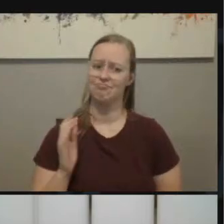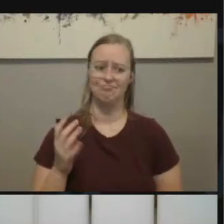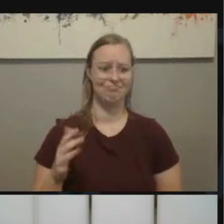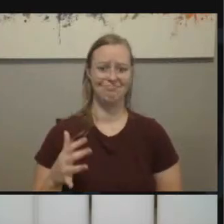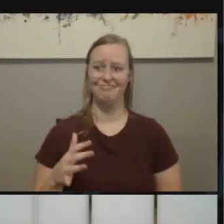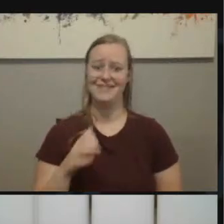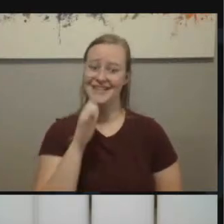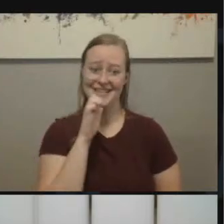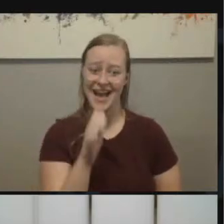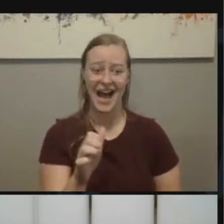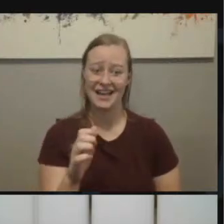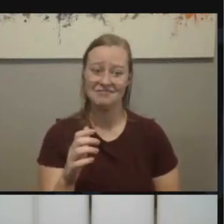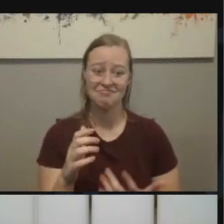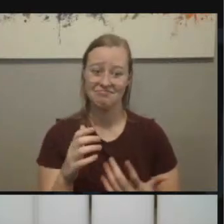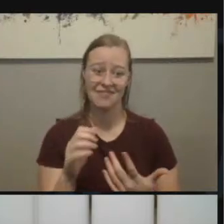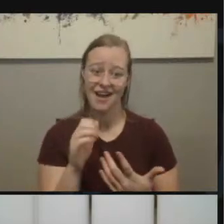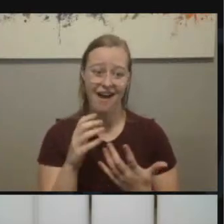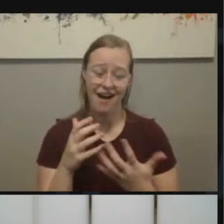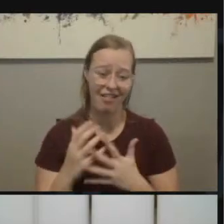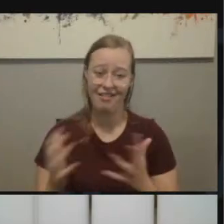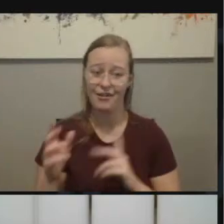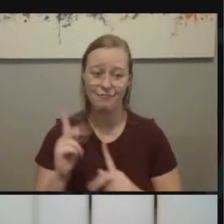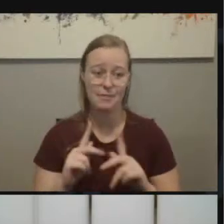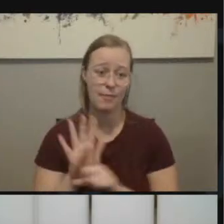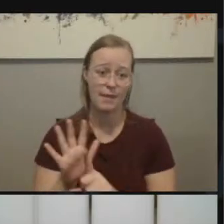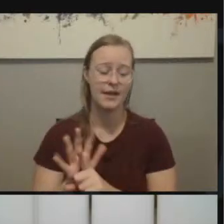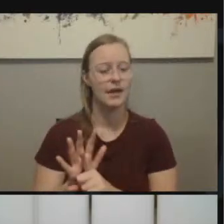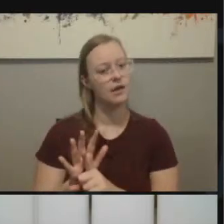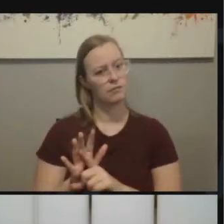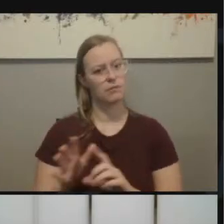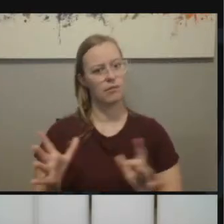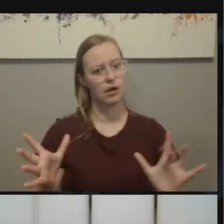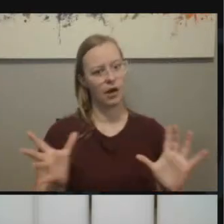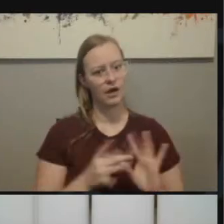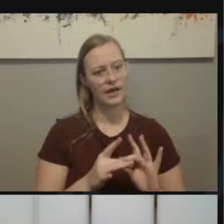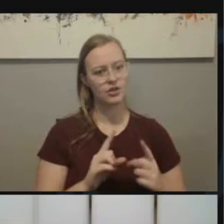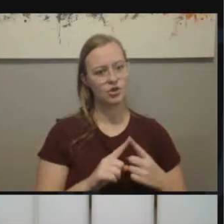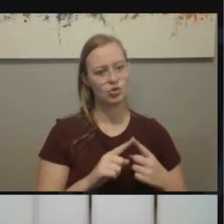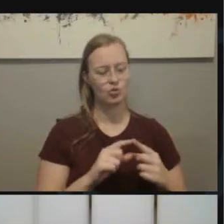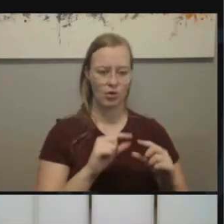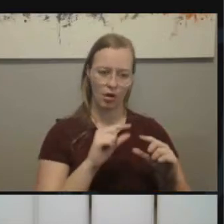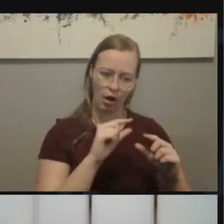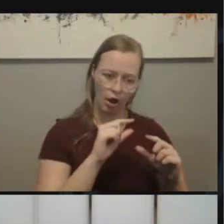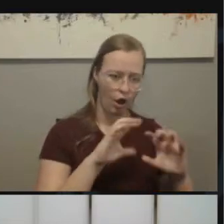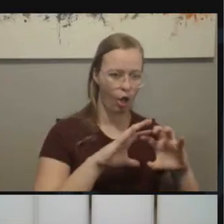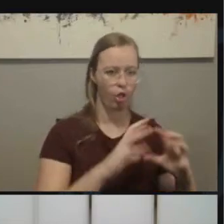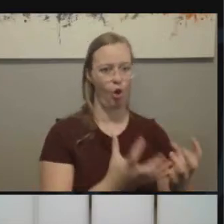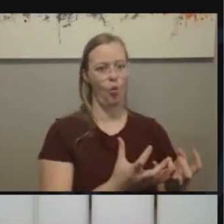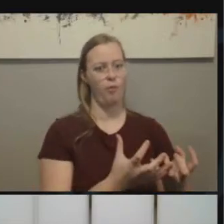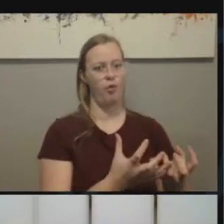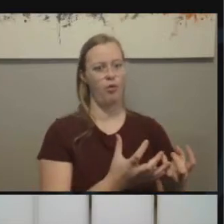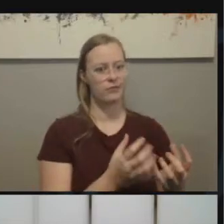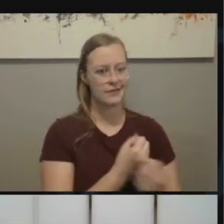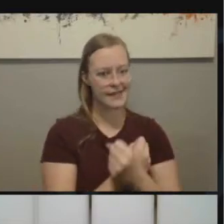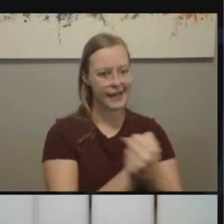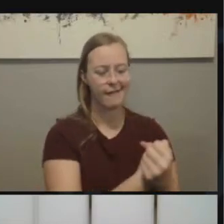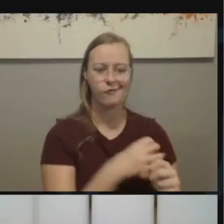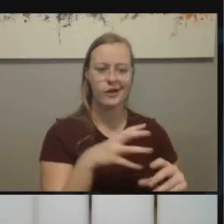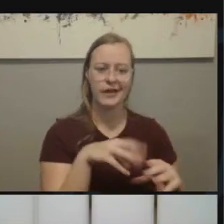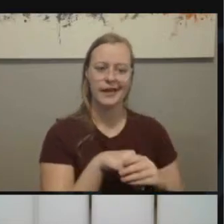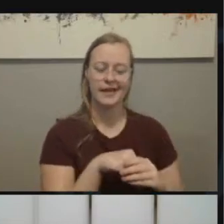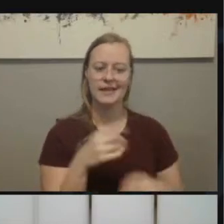of Maryland was intricately connected to the global character of slavery in the 18th